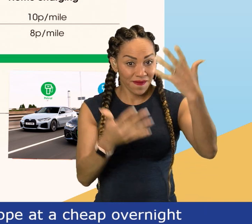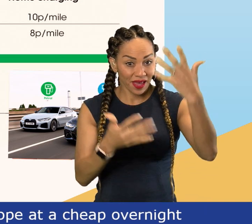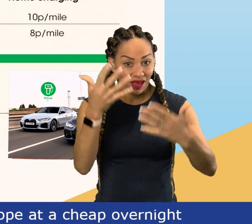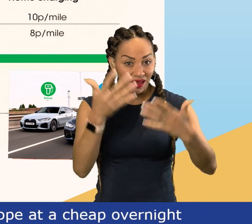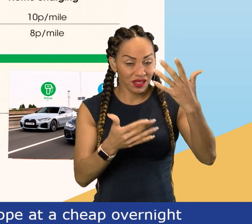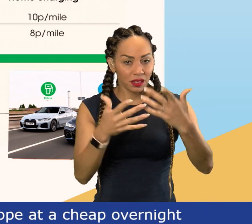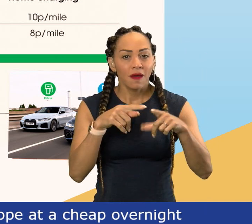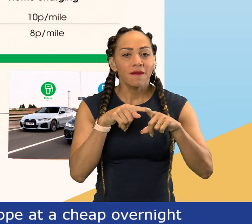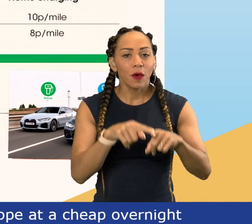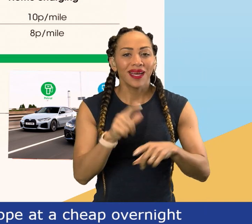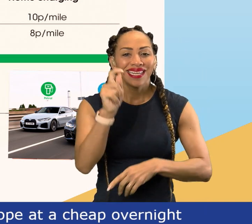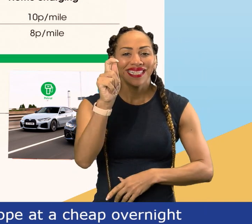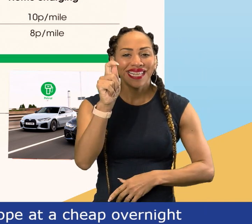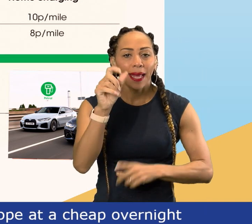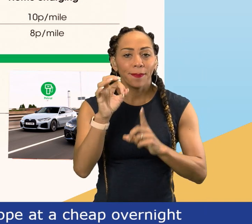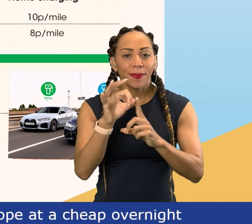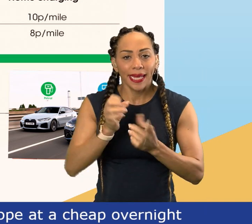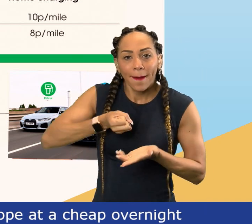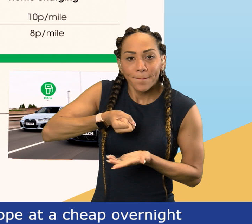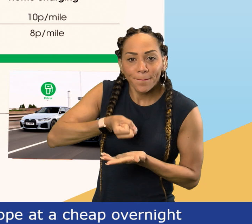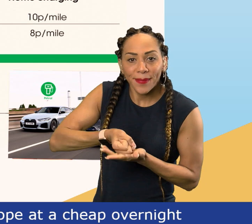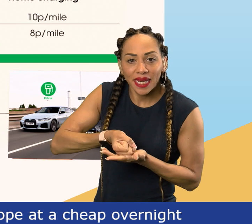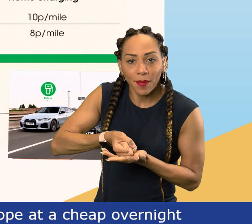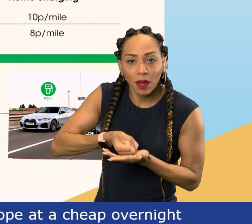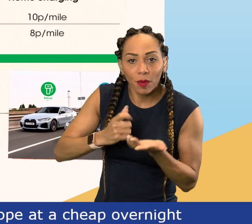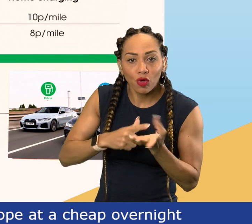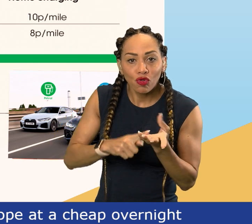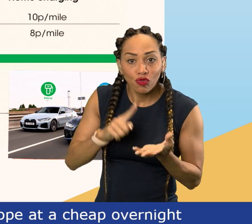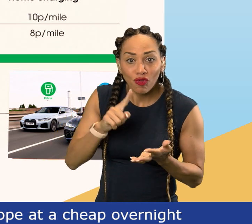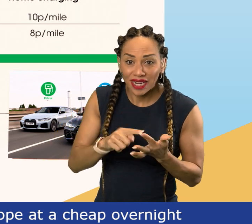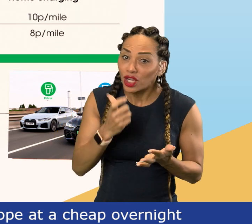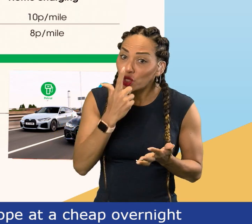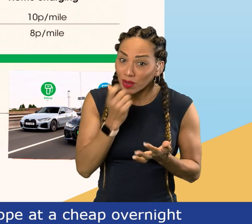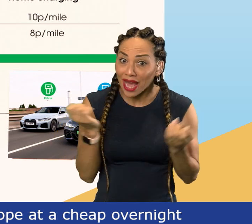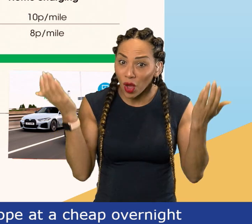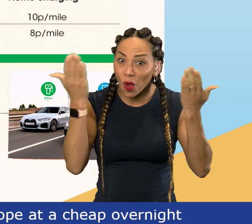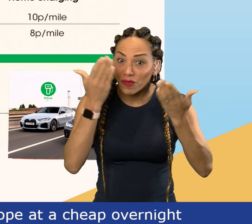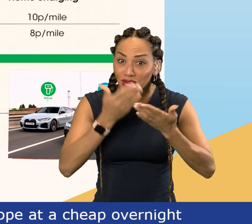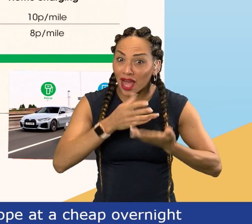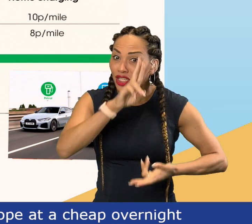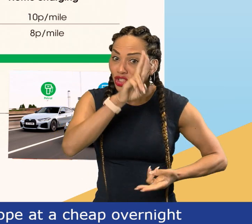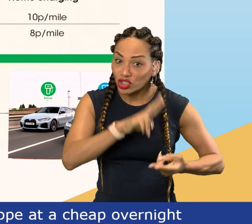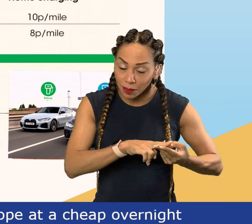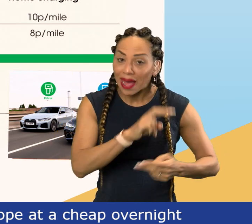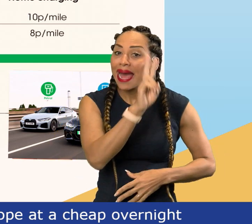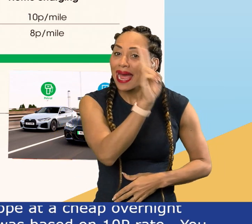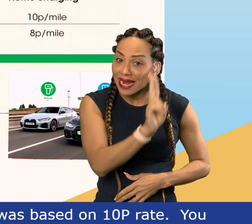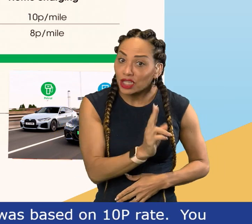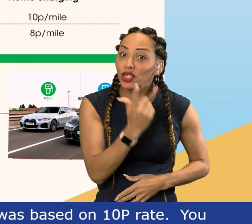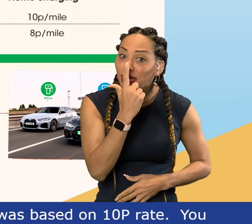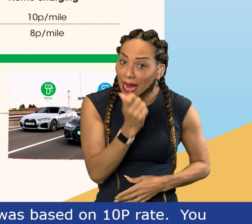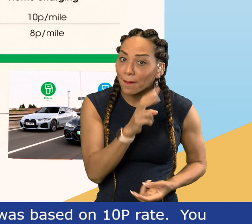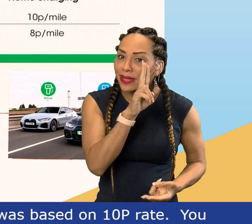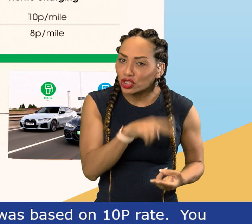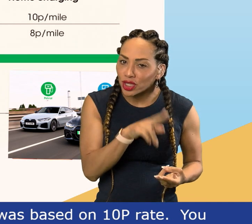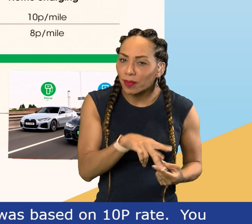so the minimum rate. Actually, you can get far cheaper rates than that when you charge up overnight. So suddenly an electric car can make sense, but it's thinking about how you're going to use it. If